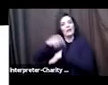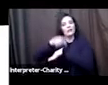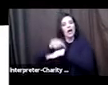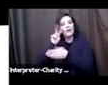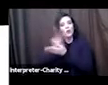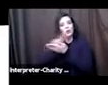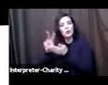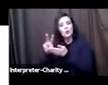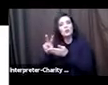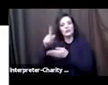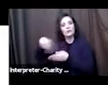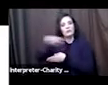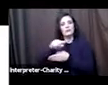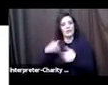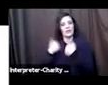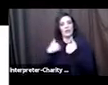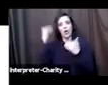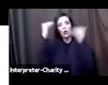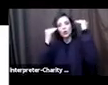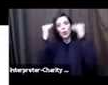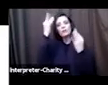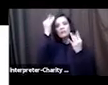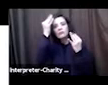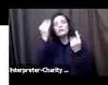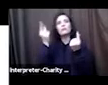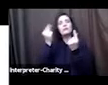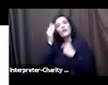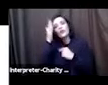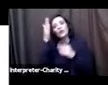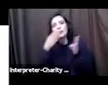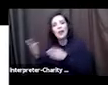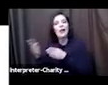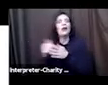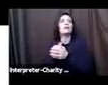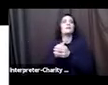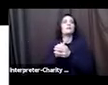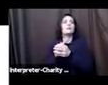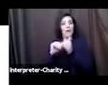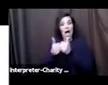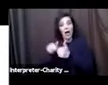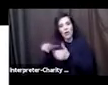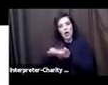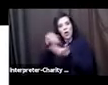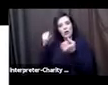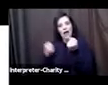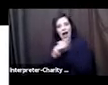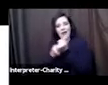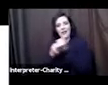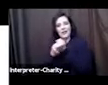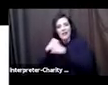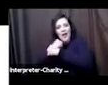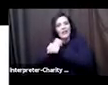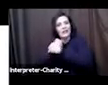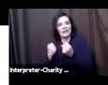and think all about what it is they might want to do in the future, how they can advocate for themselves, any tweaks